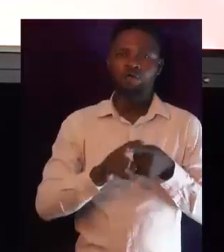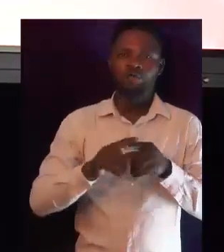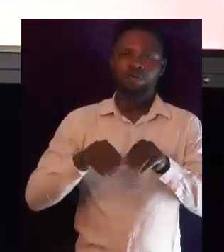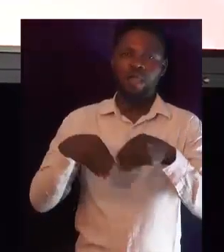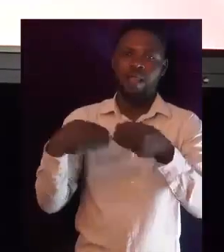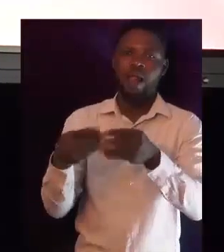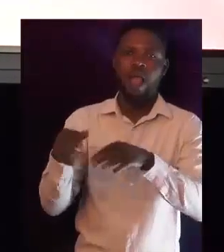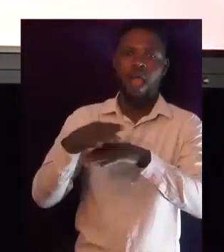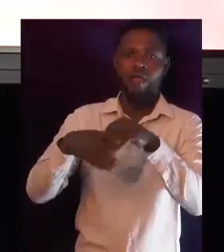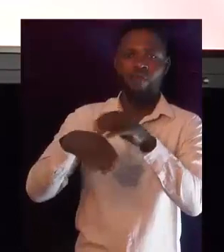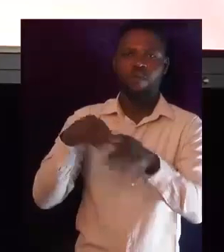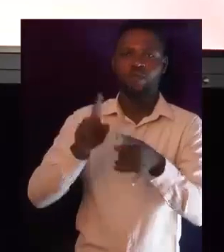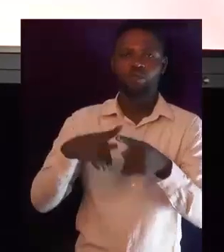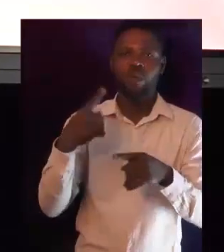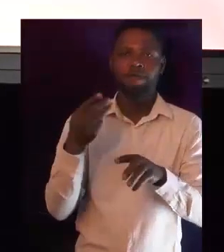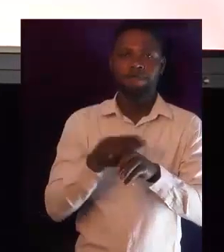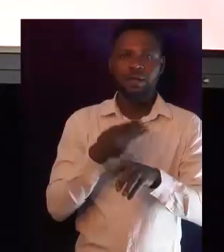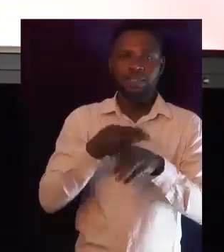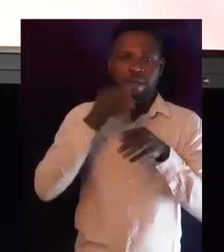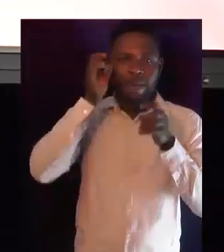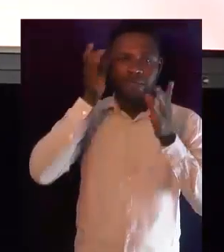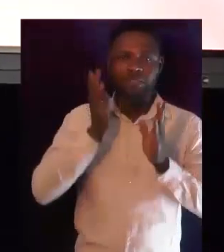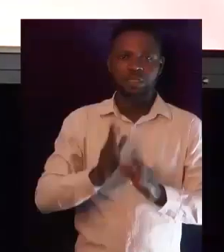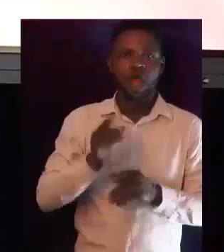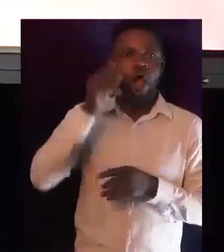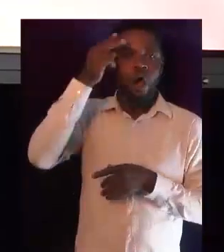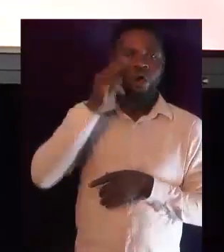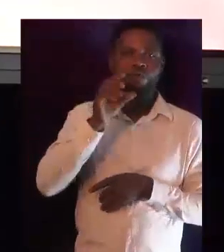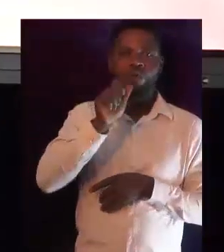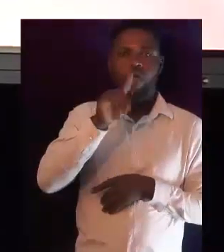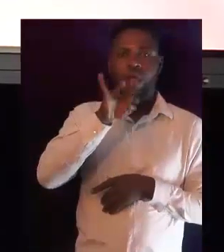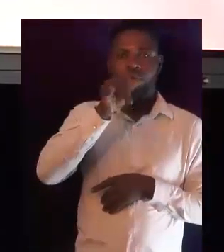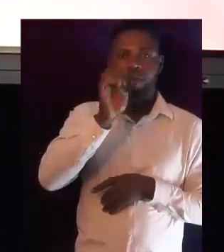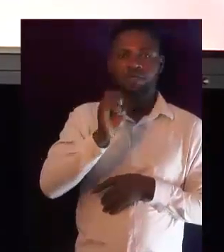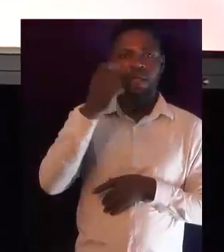Now I want to hand you over to the mathematician,